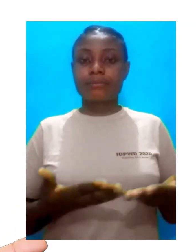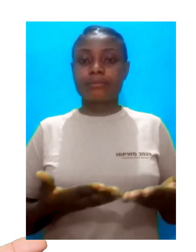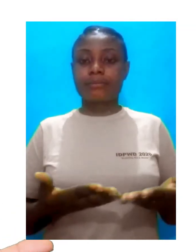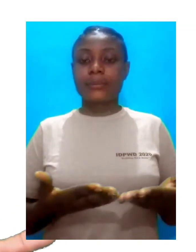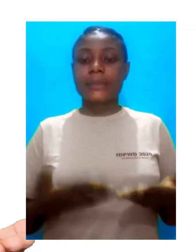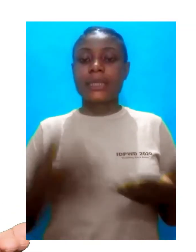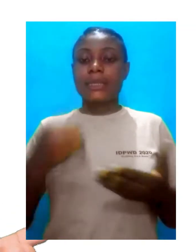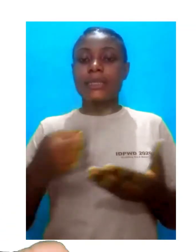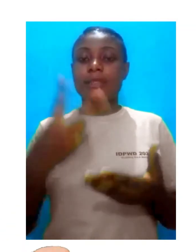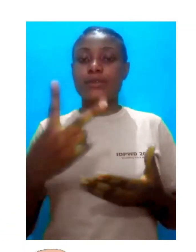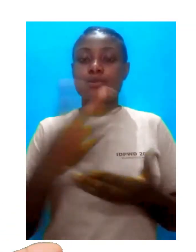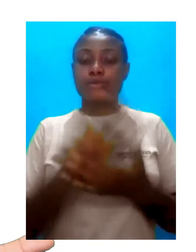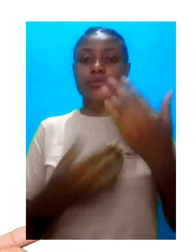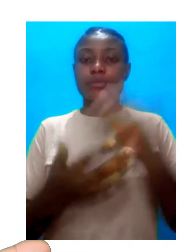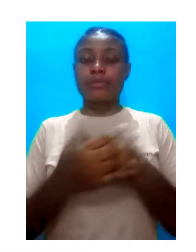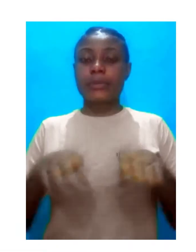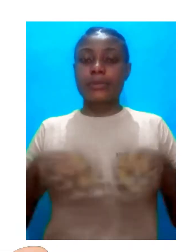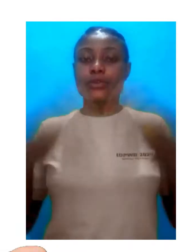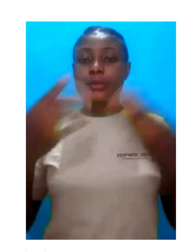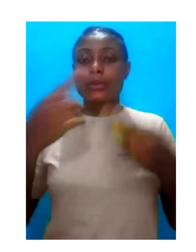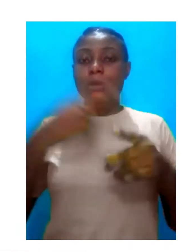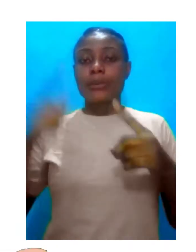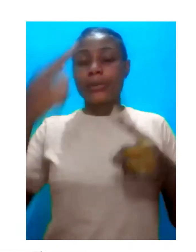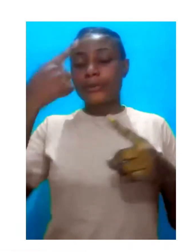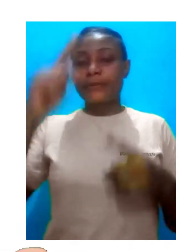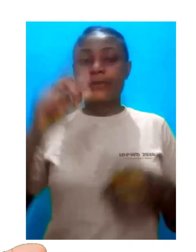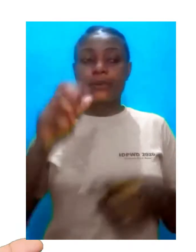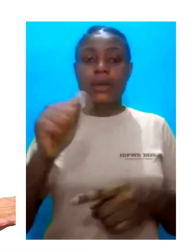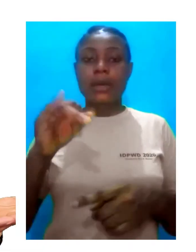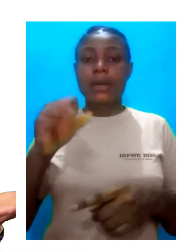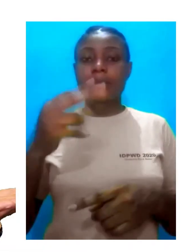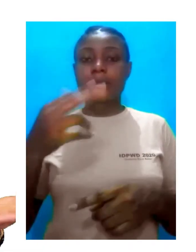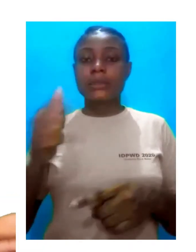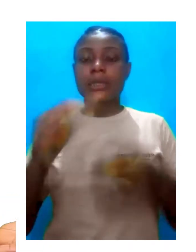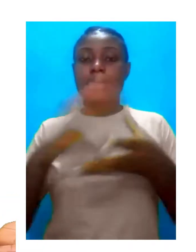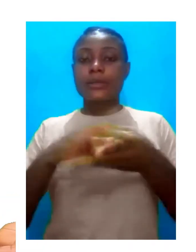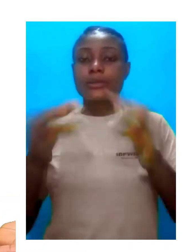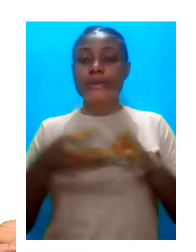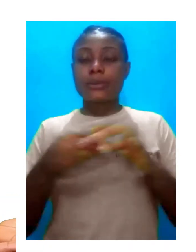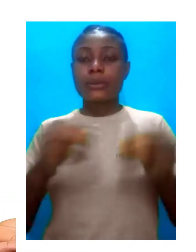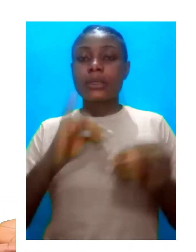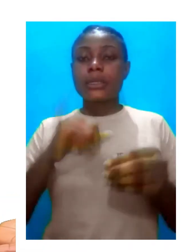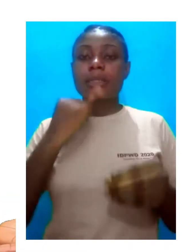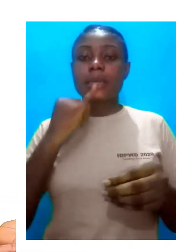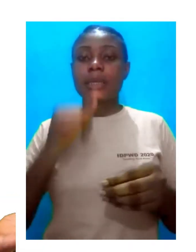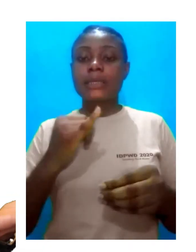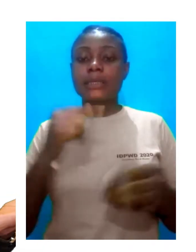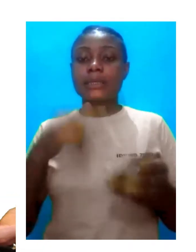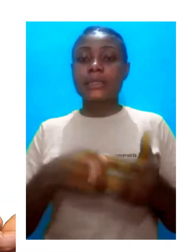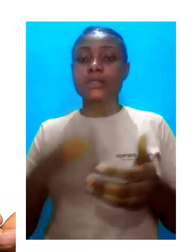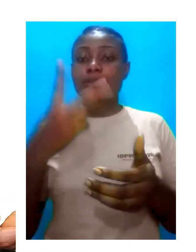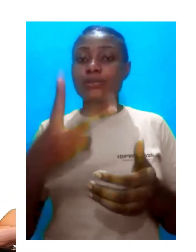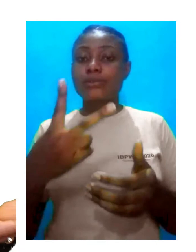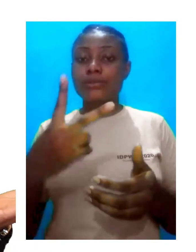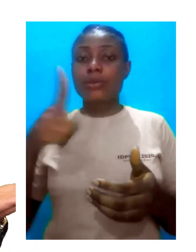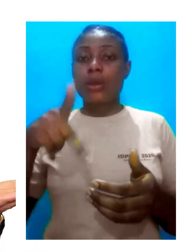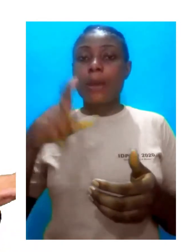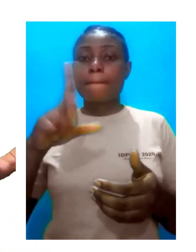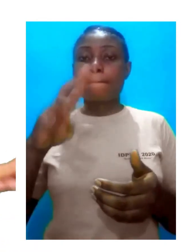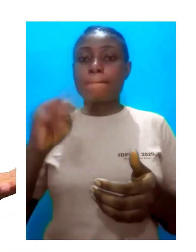this: the 2 palms open. But for Aisha's story, there